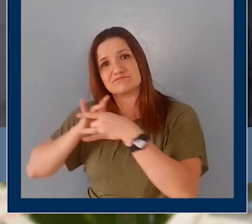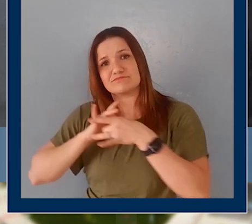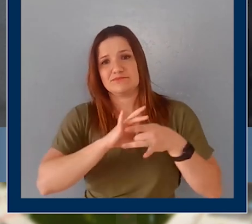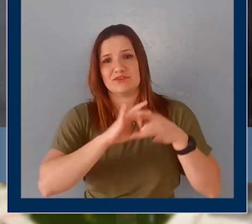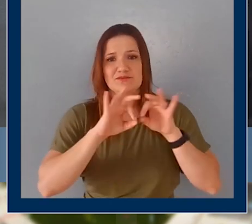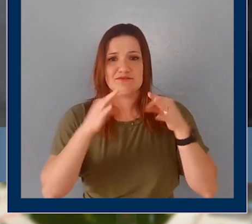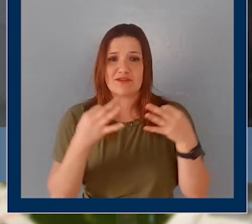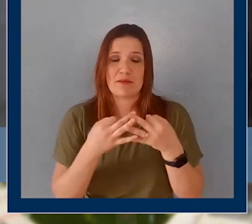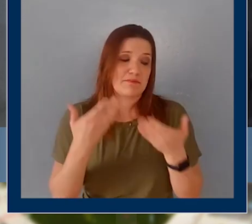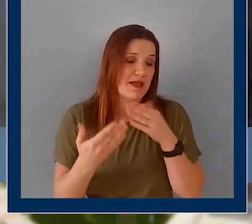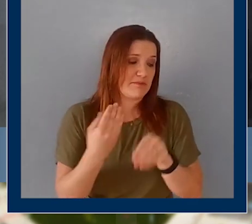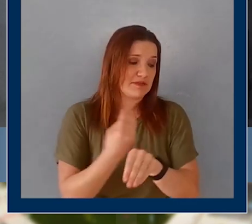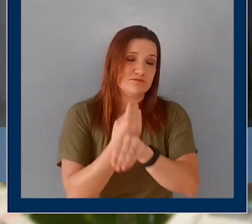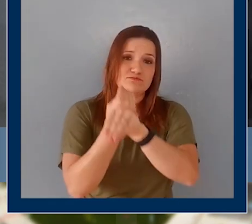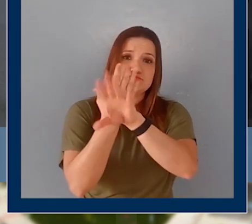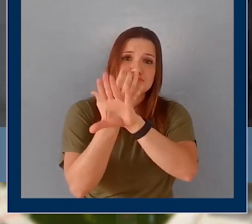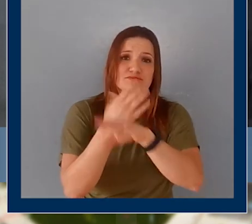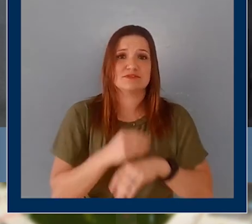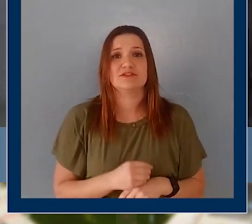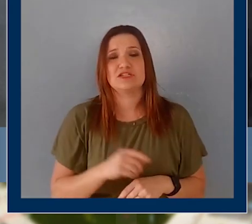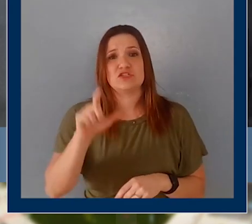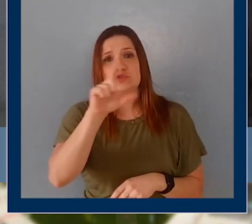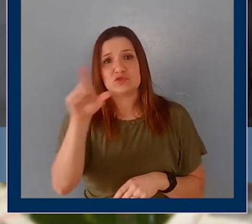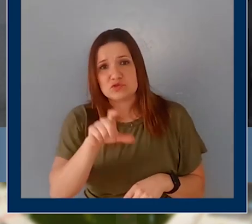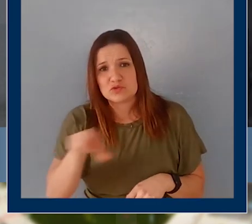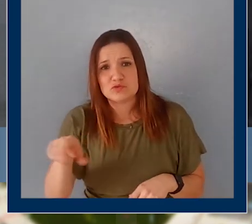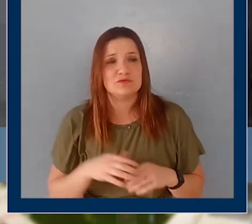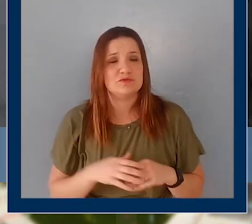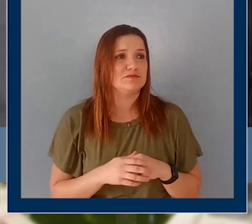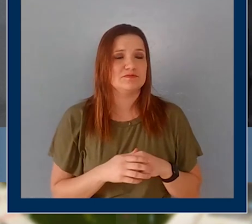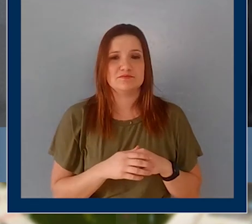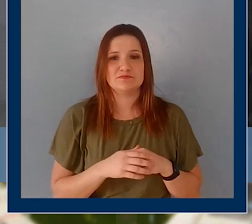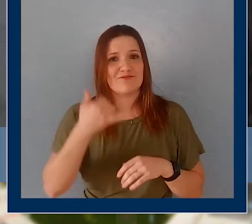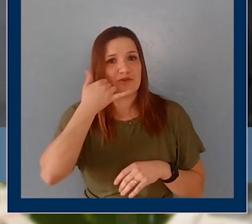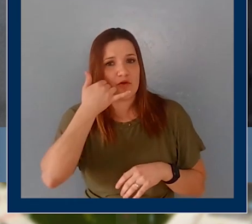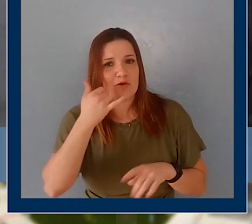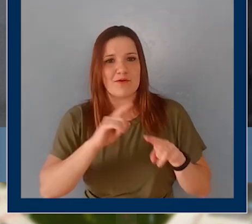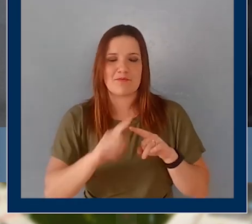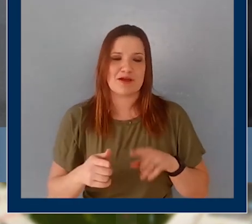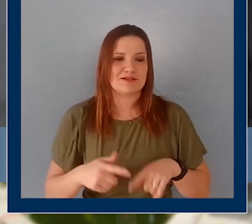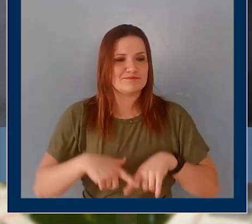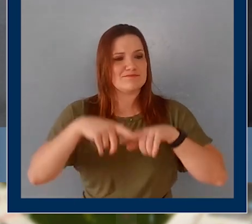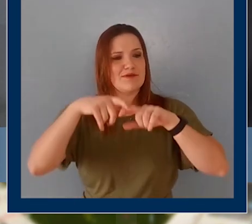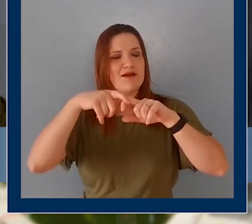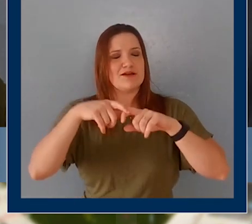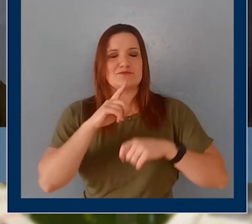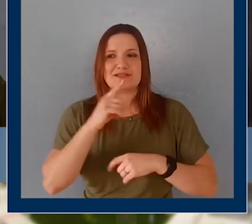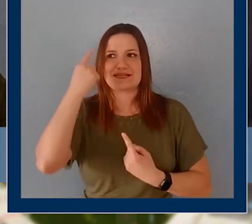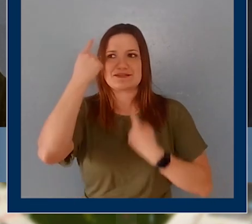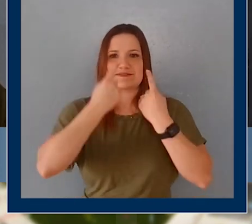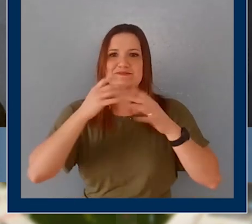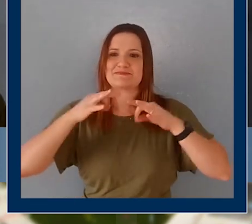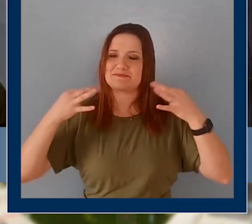much about our hospital, the pandemic, what the community wants to know. So thank you and welcome to our 34th huddle. Thank